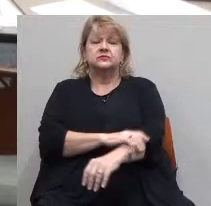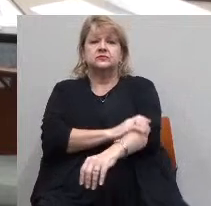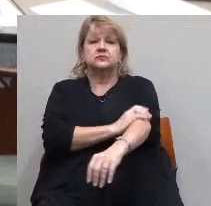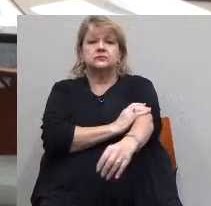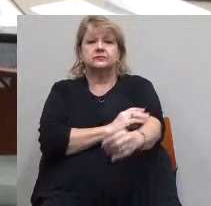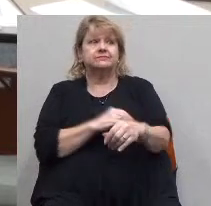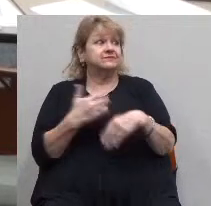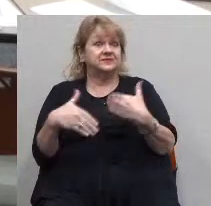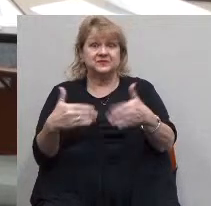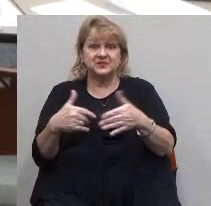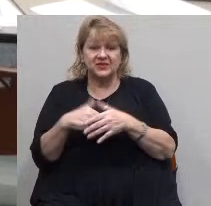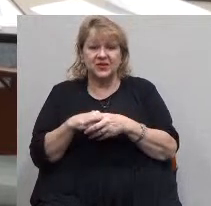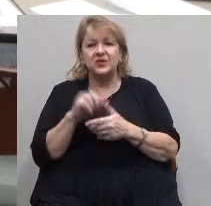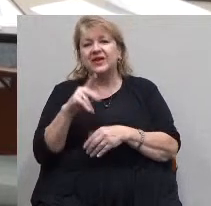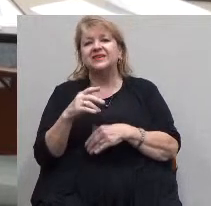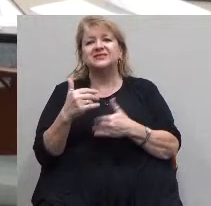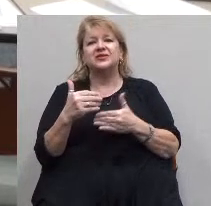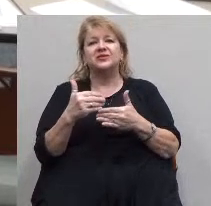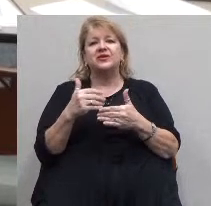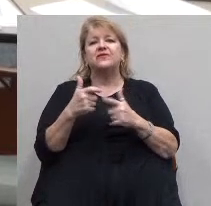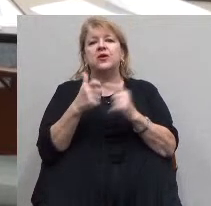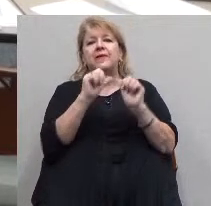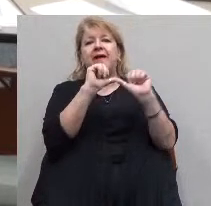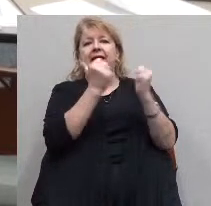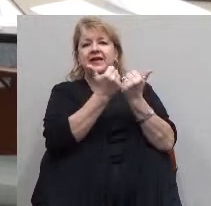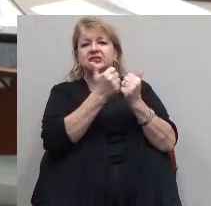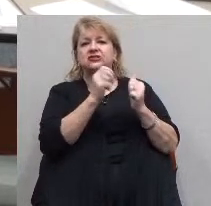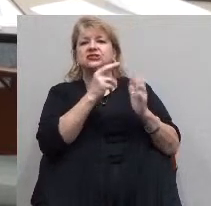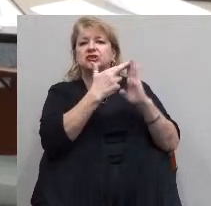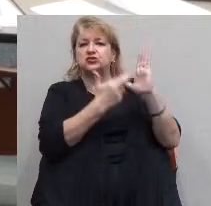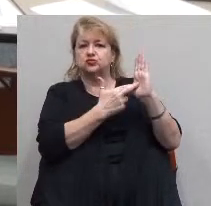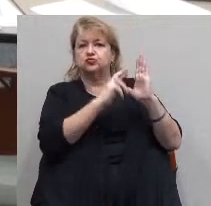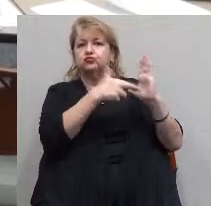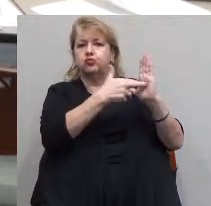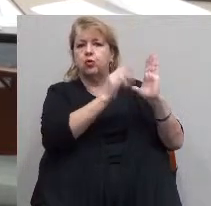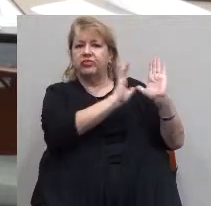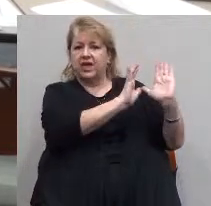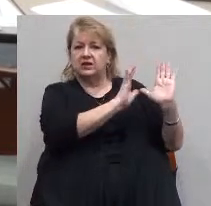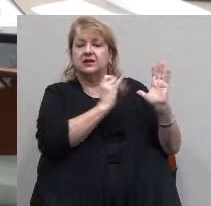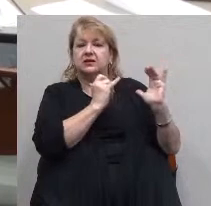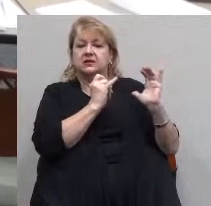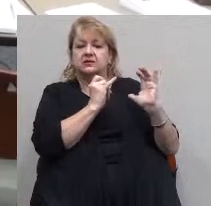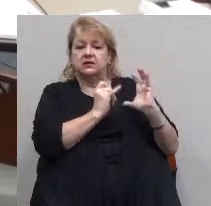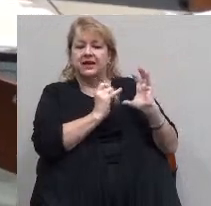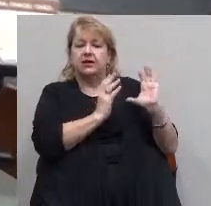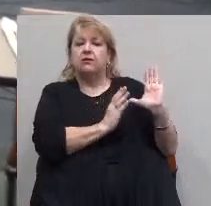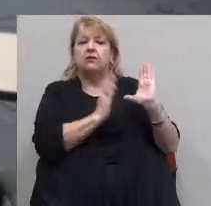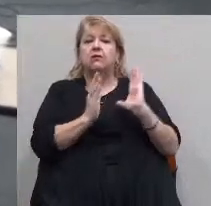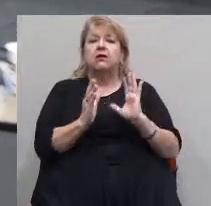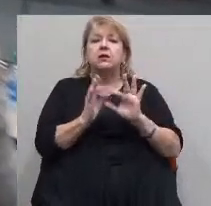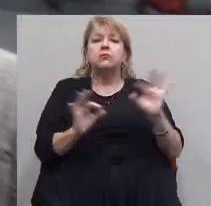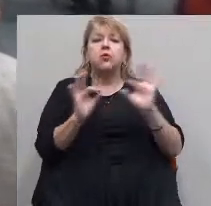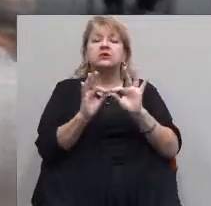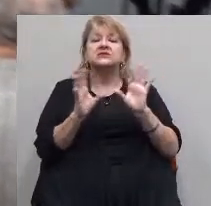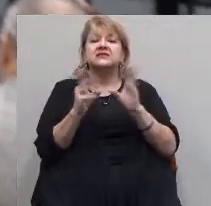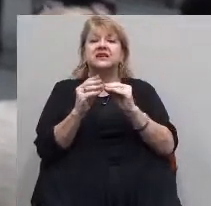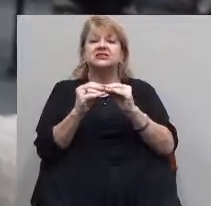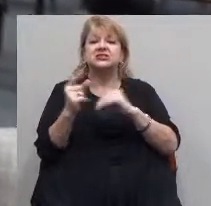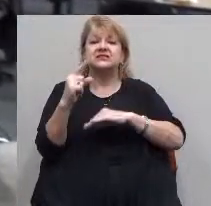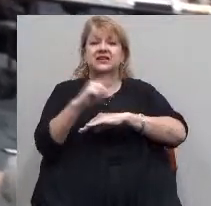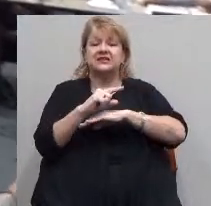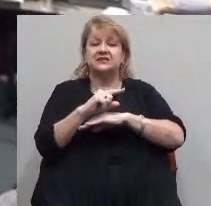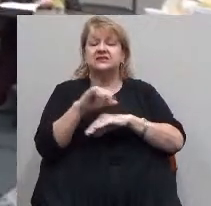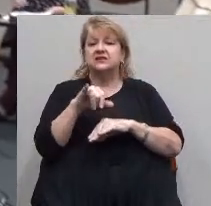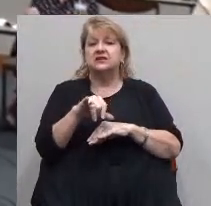We can keep rolling. Okay, so moving on from the agency's role, we're going to talk about important session dates. So session convenes at